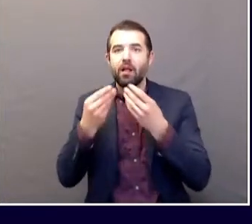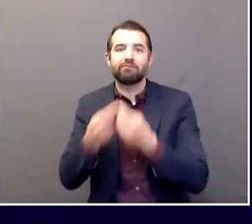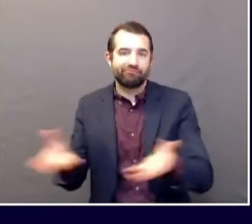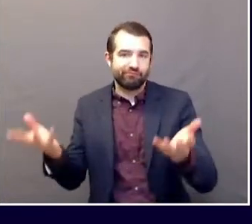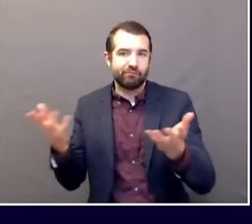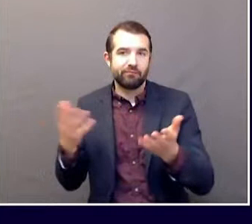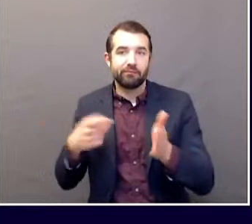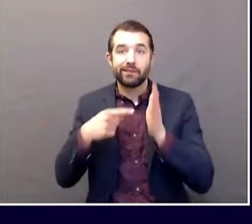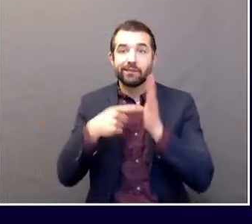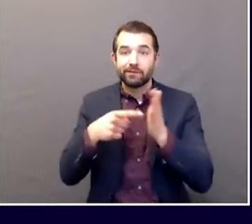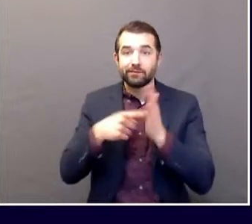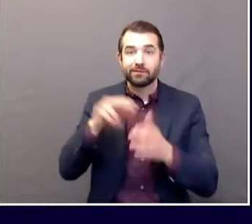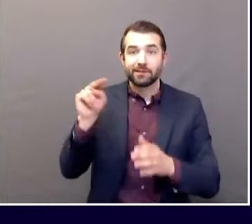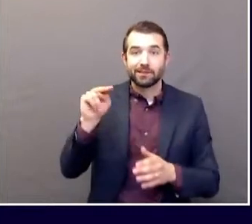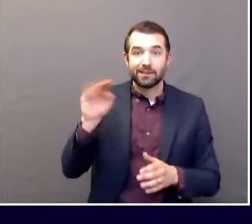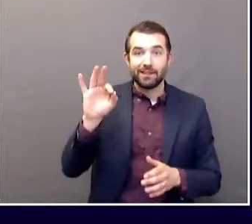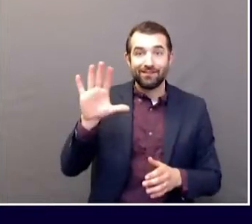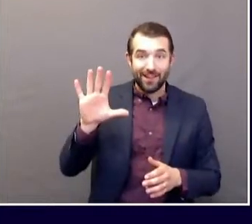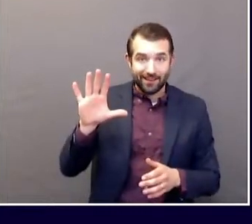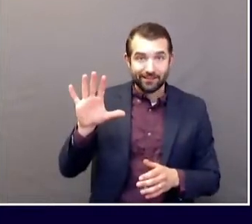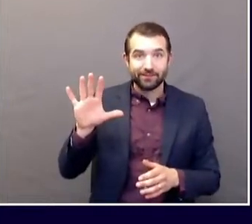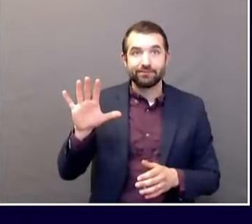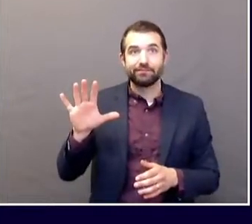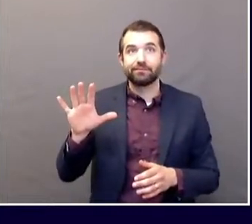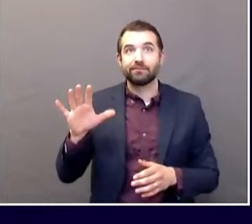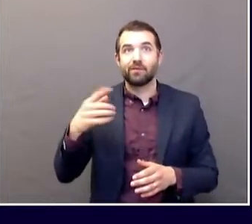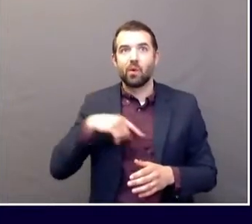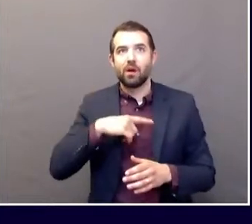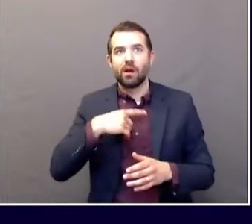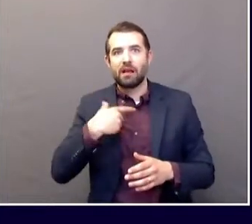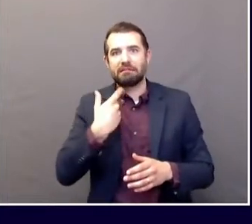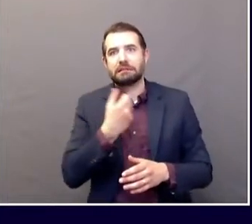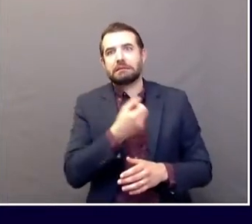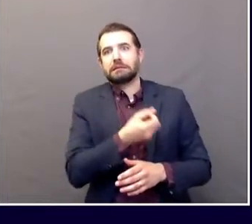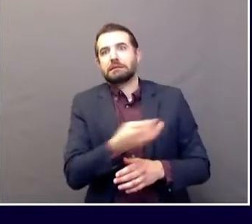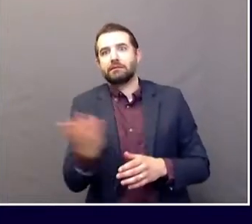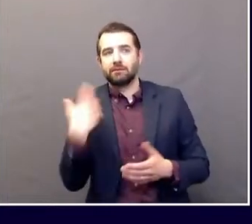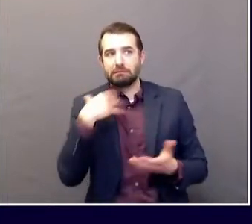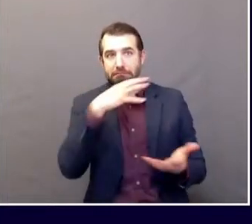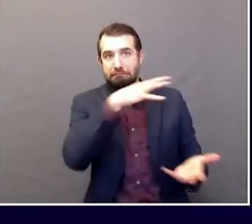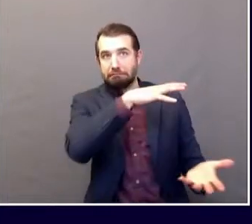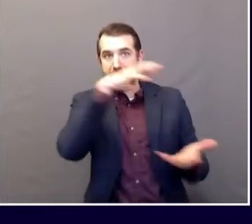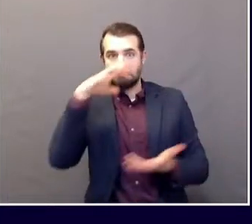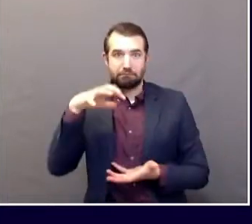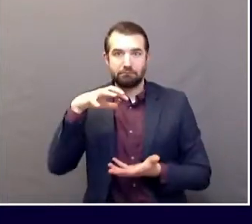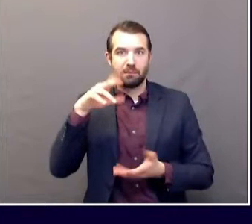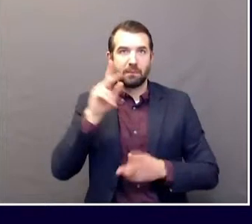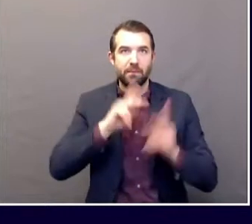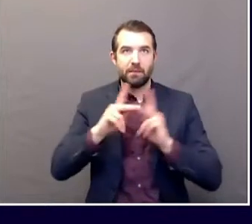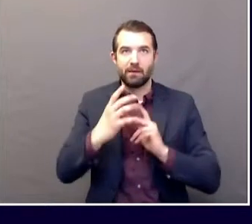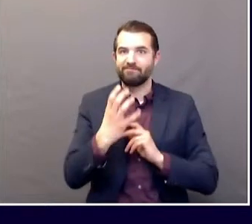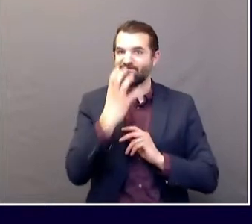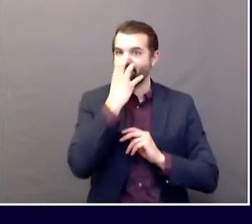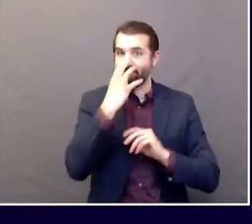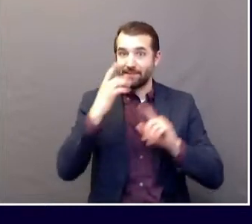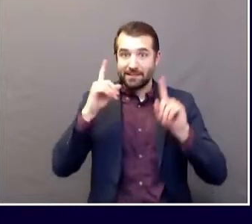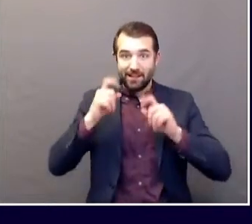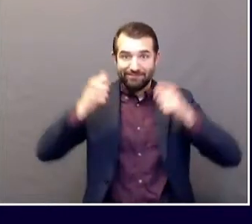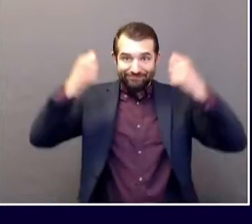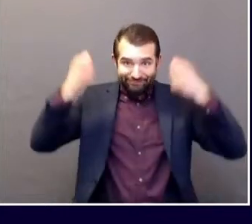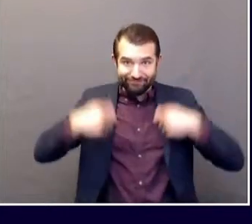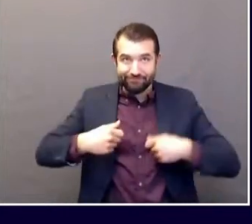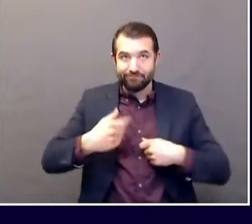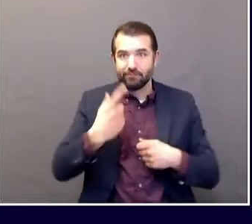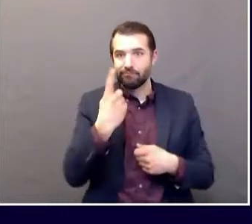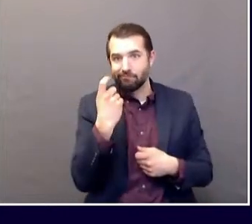on somebody and go through the process of putting a hood on them, spraying the bitter liquid to see if the person could sense it or taste it. And if they